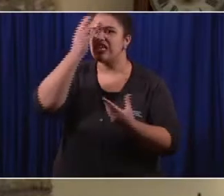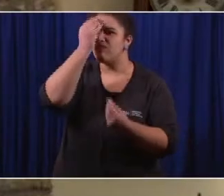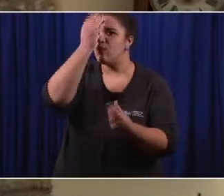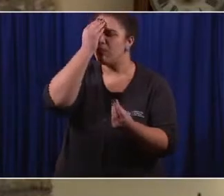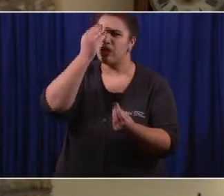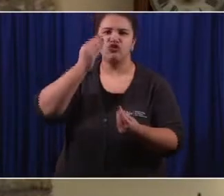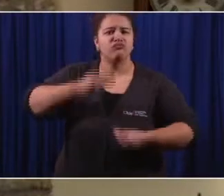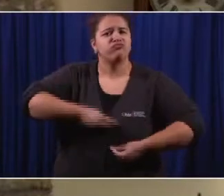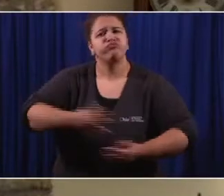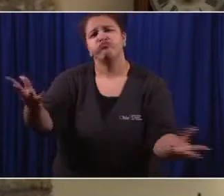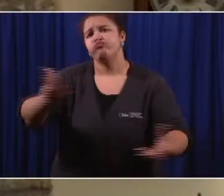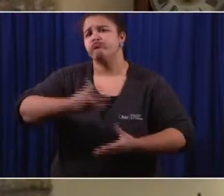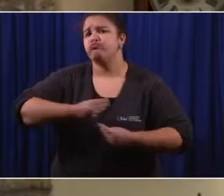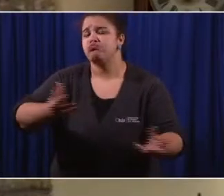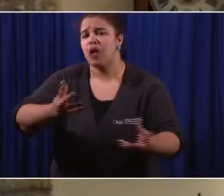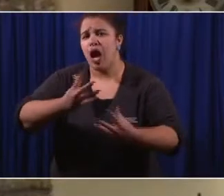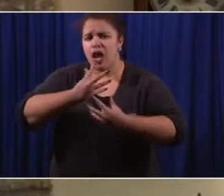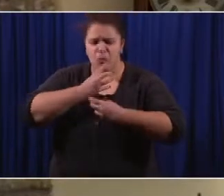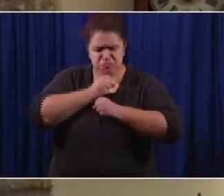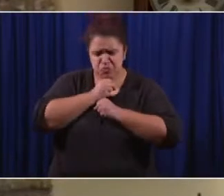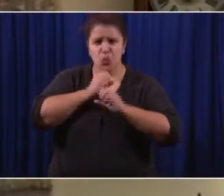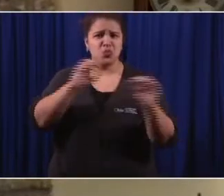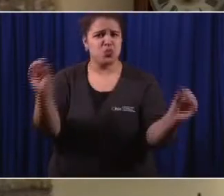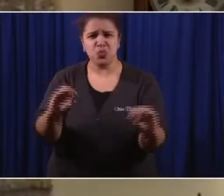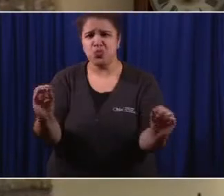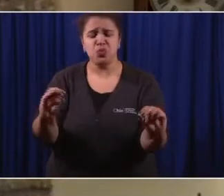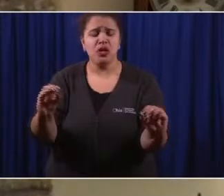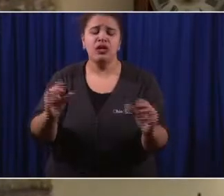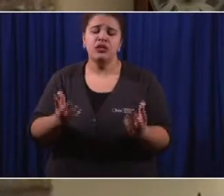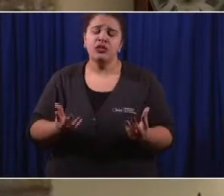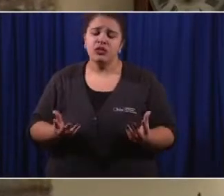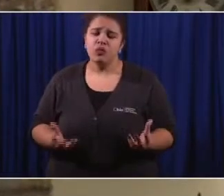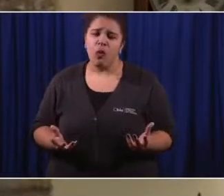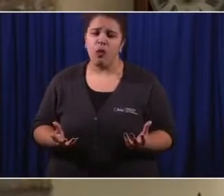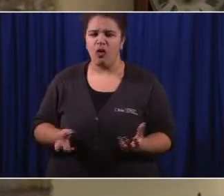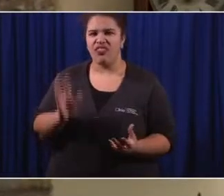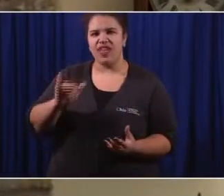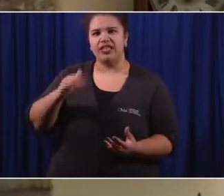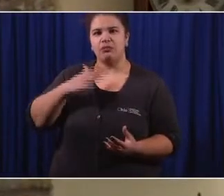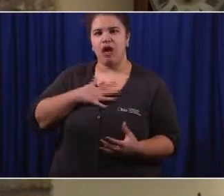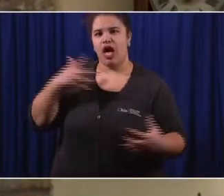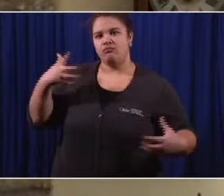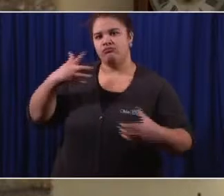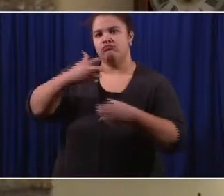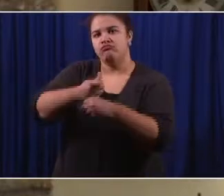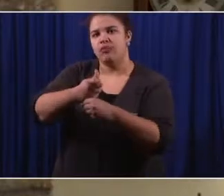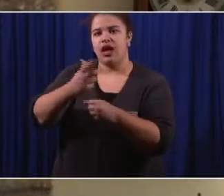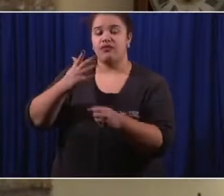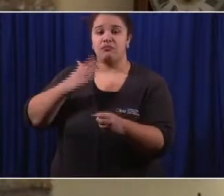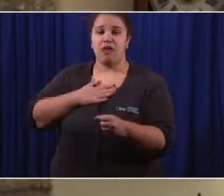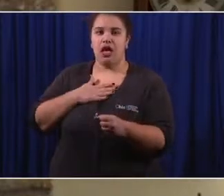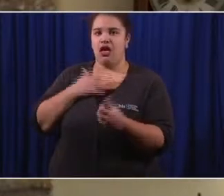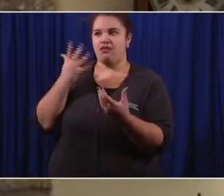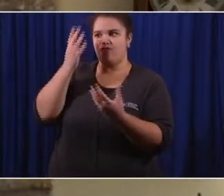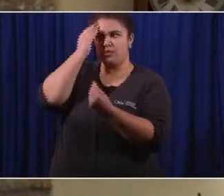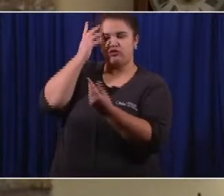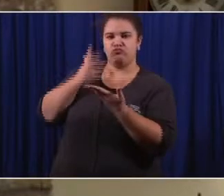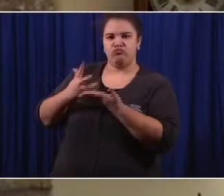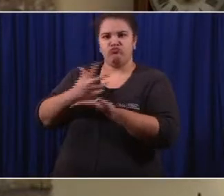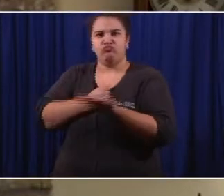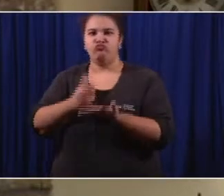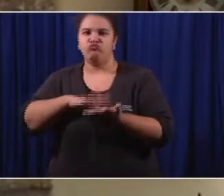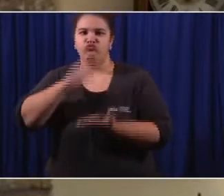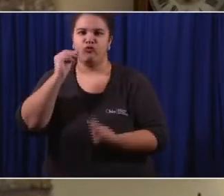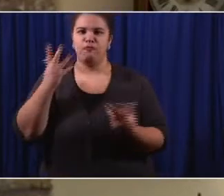about this. So that's the summary of what I know. Next question is from